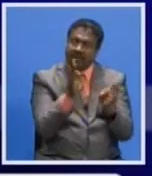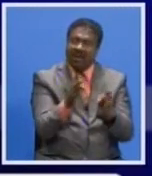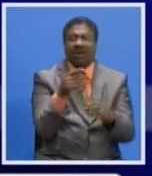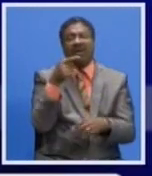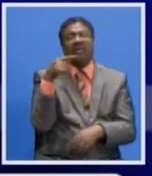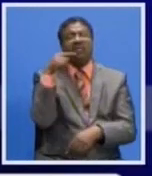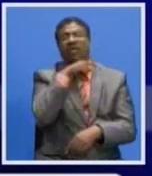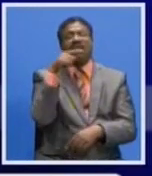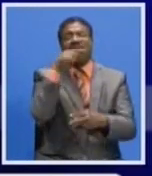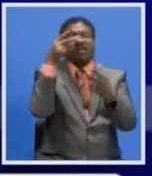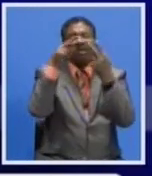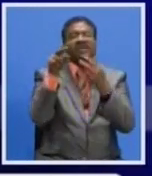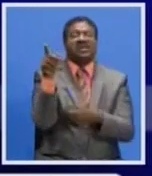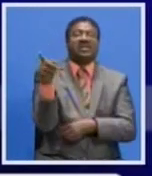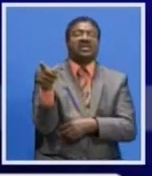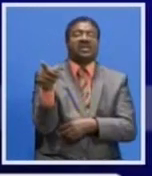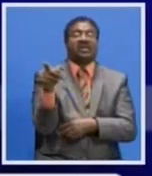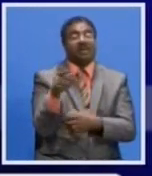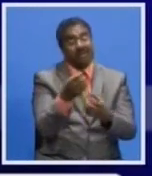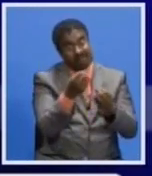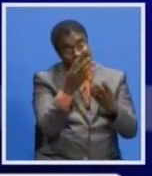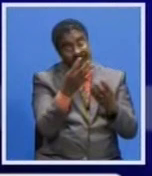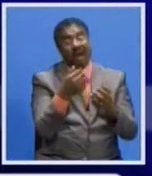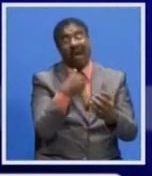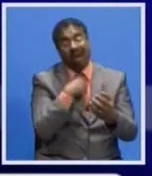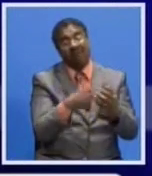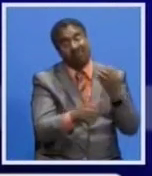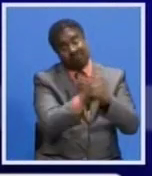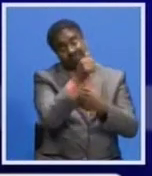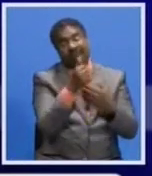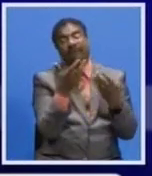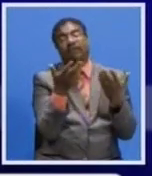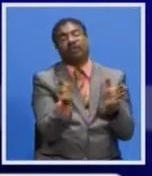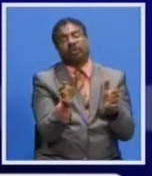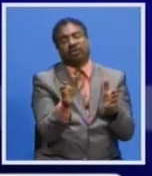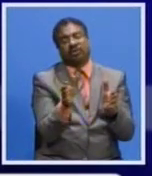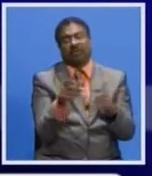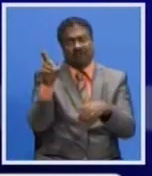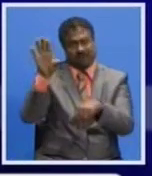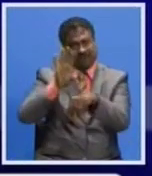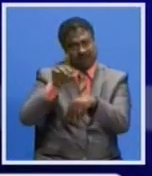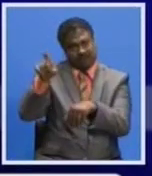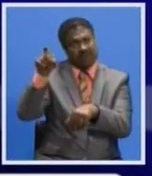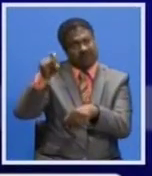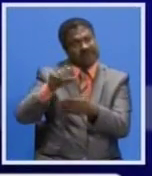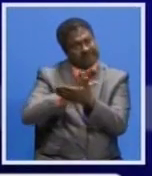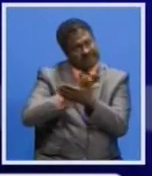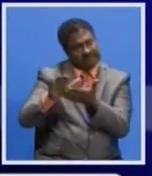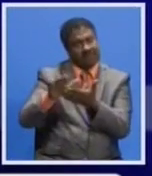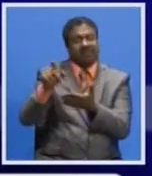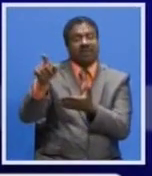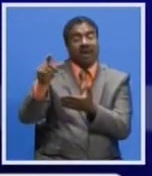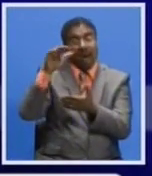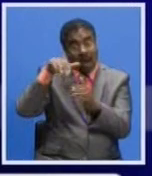Reverend Sumaili says many people have been harmed by fake prophets. She says the church needs to bring sanity to the body of Christ